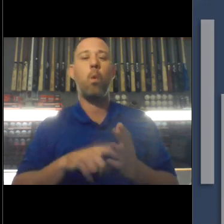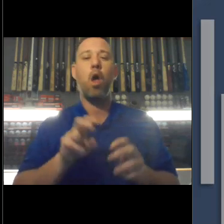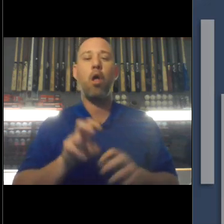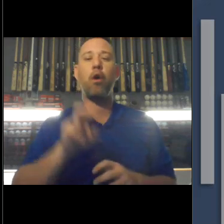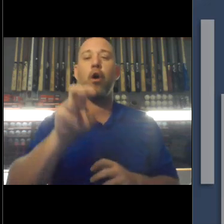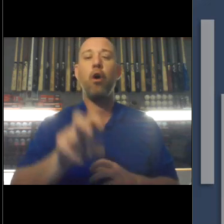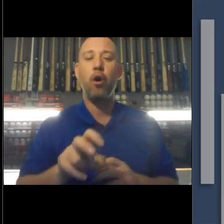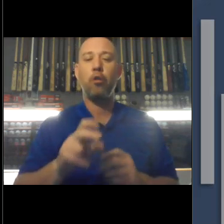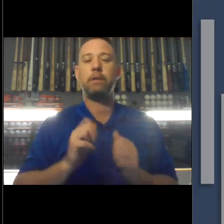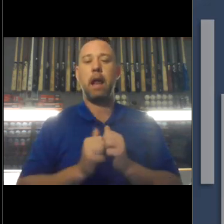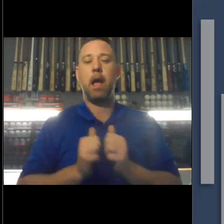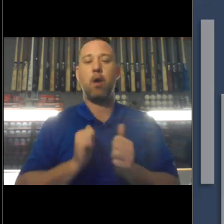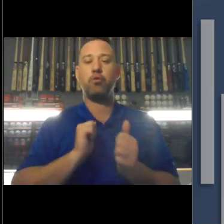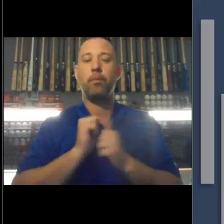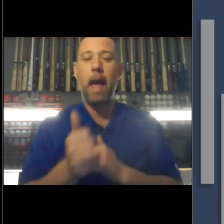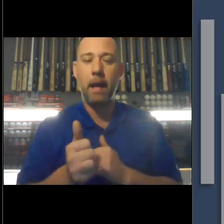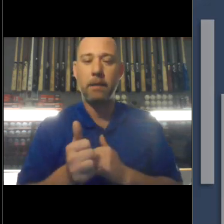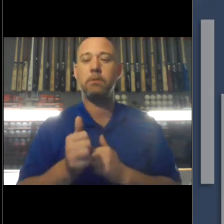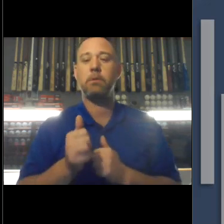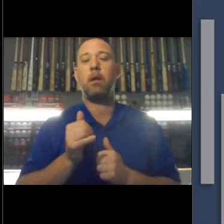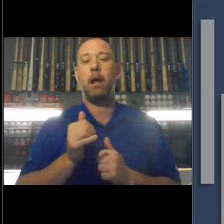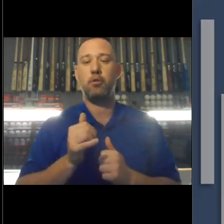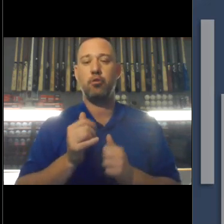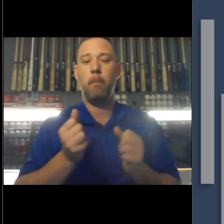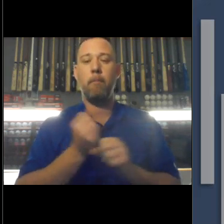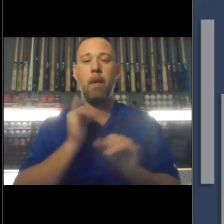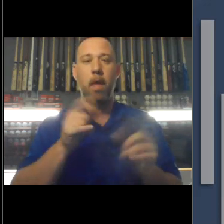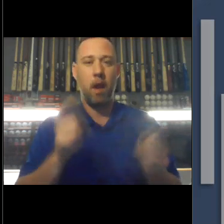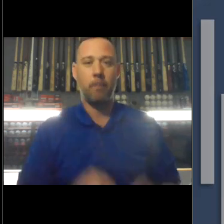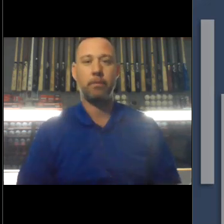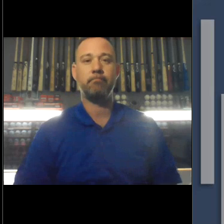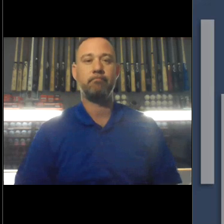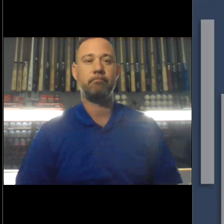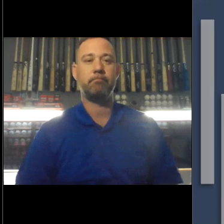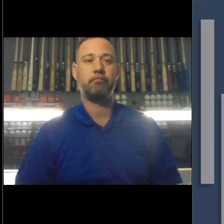past those obstacles to make it happen. Thank you.